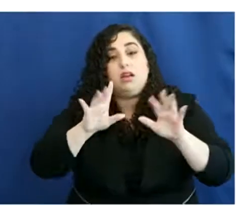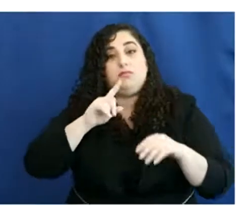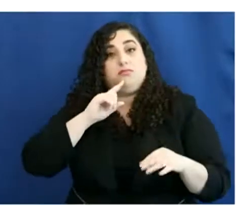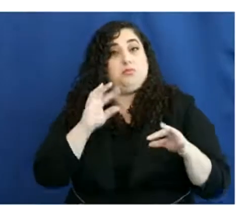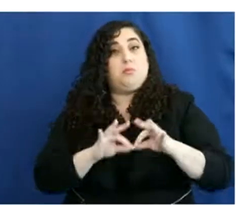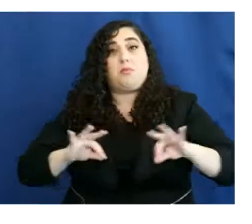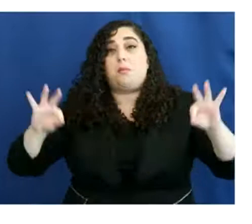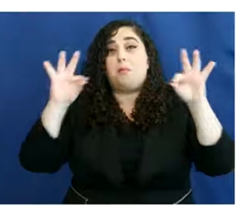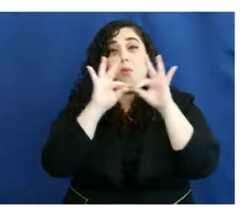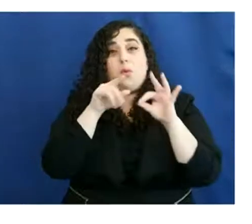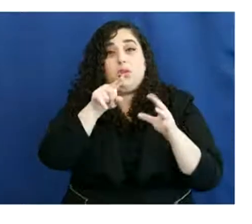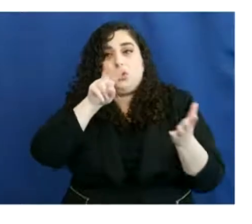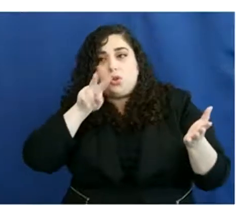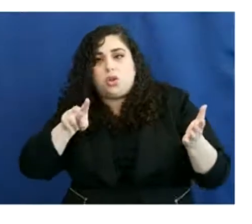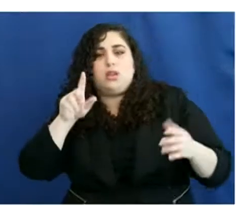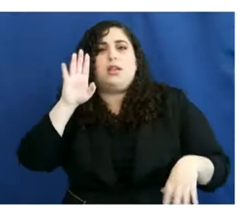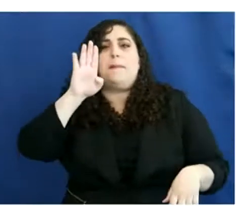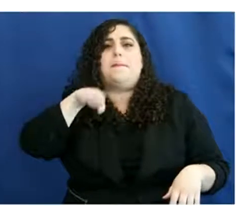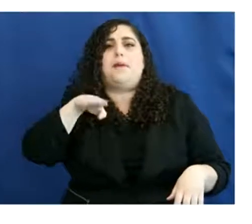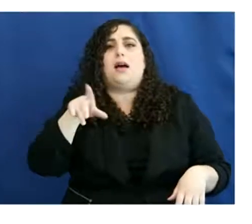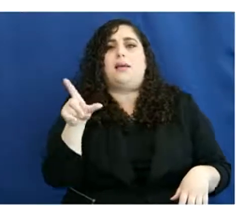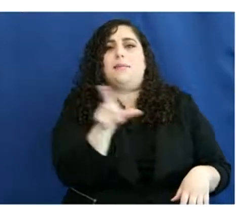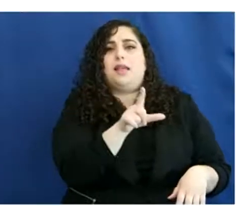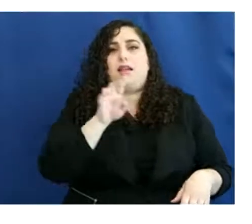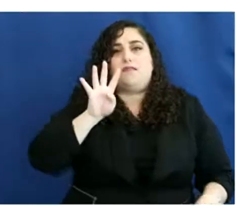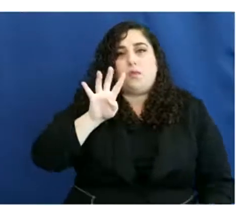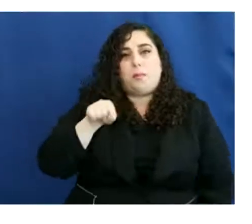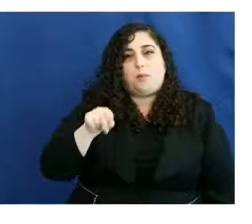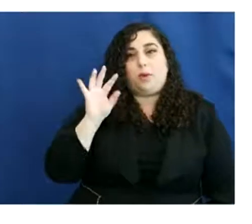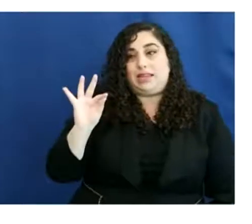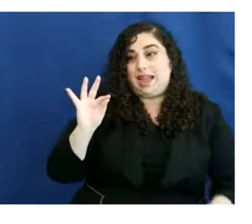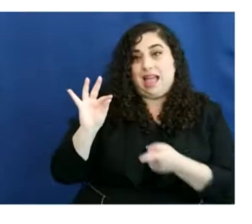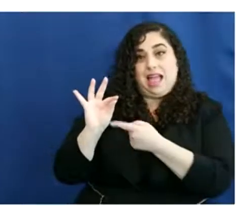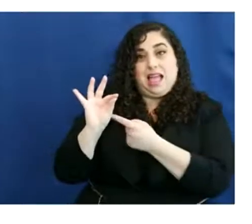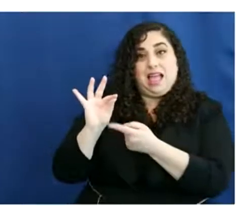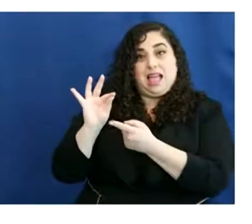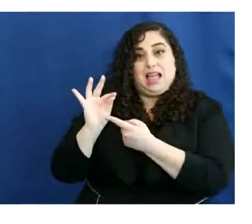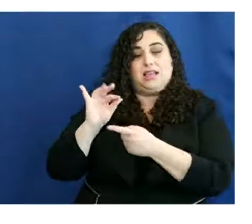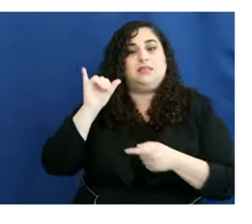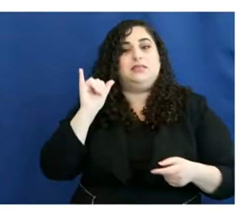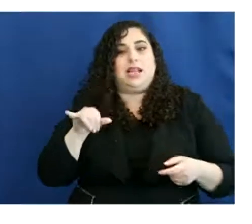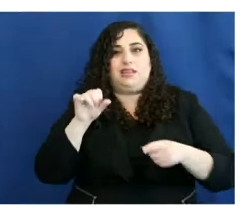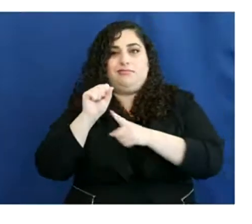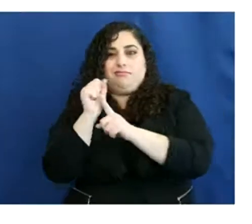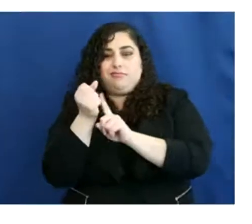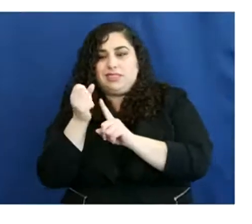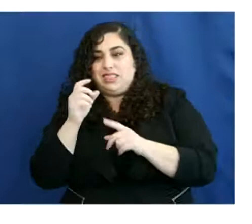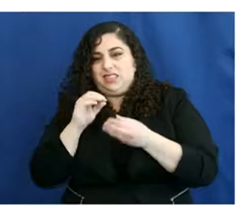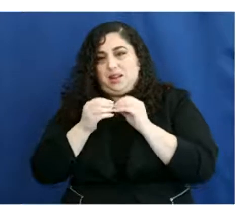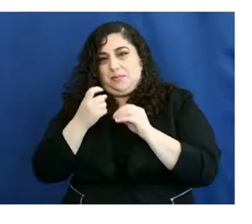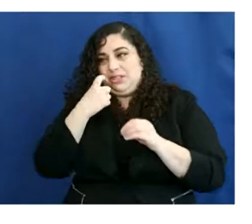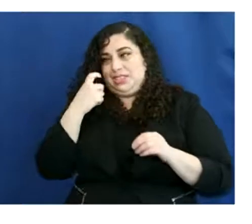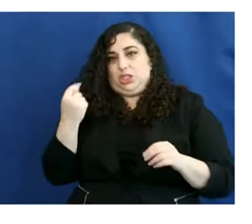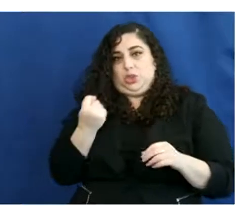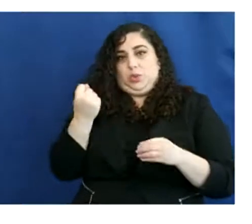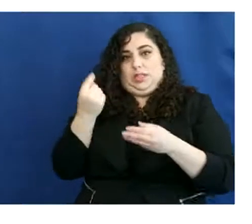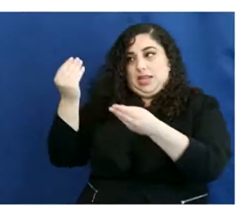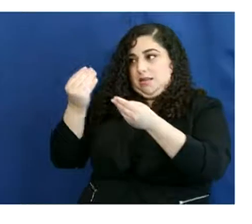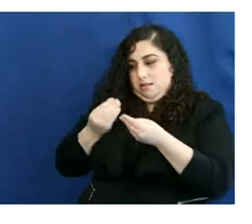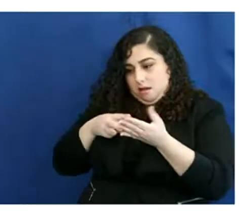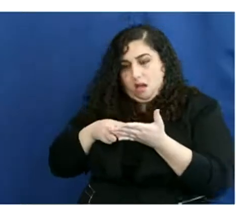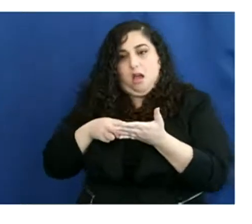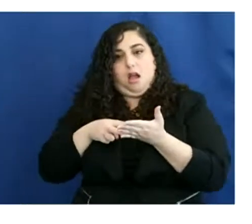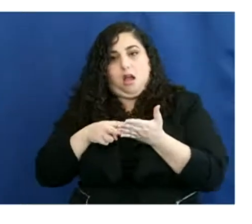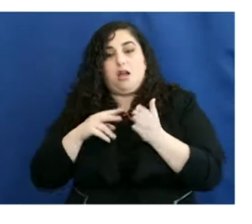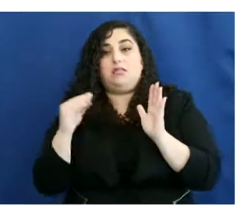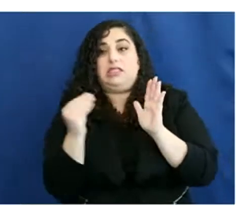left, the 4.9. Though that is our case rate that came out on Tuesday. Right now it is in red, but again, once